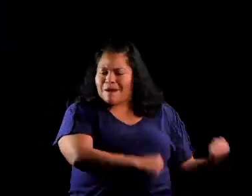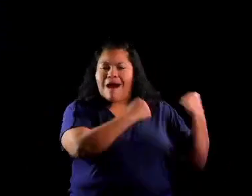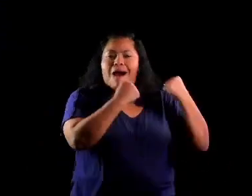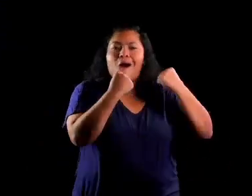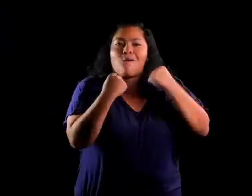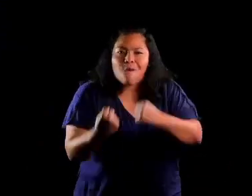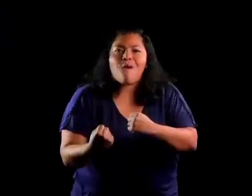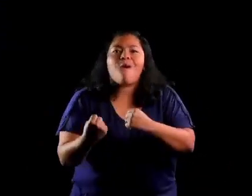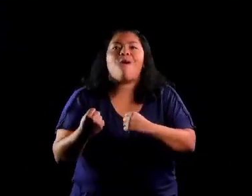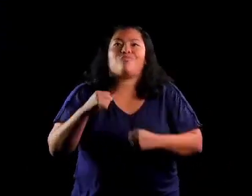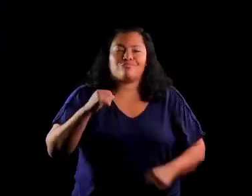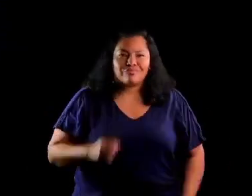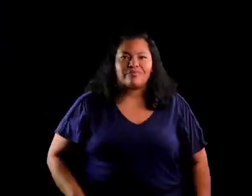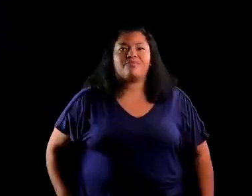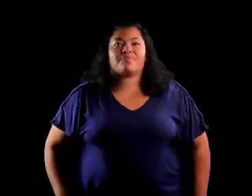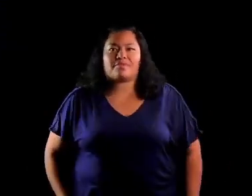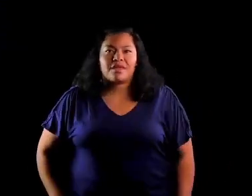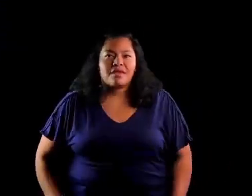Resurrection power.